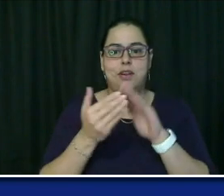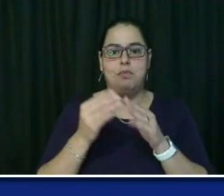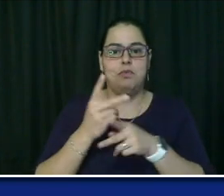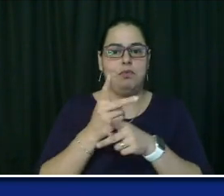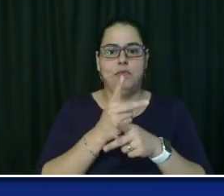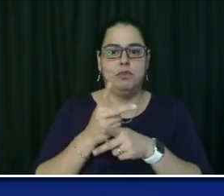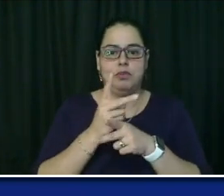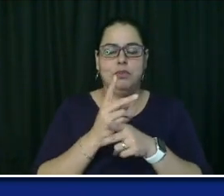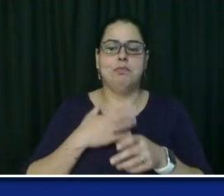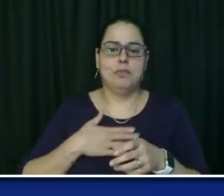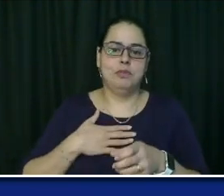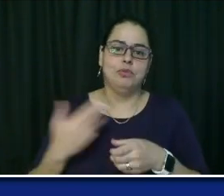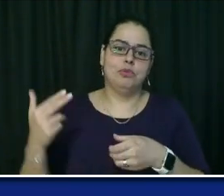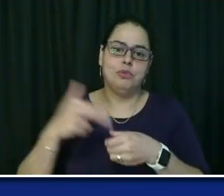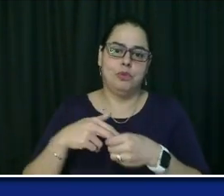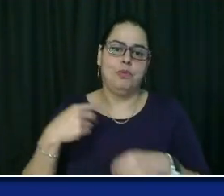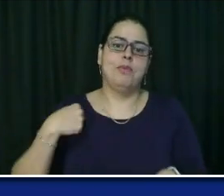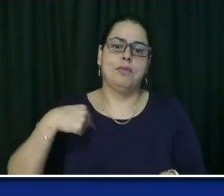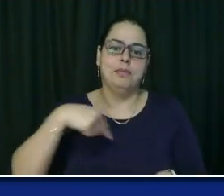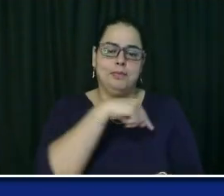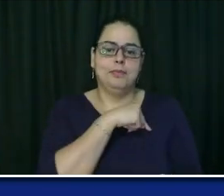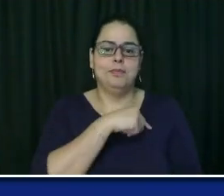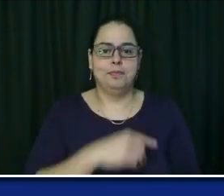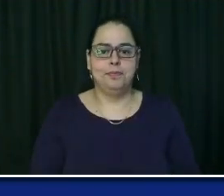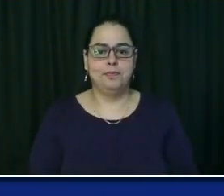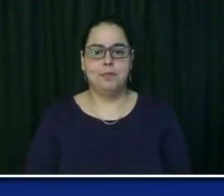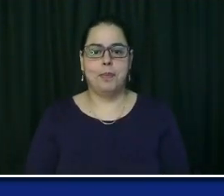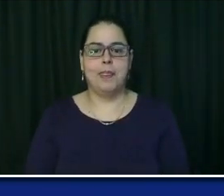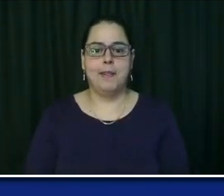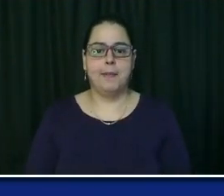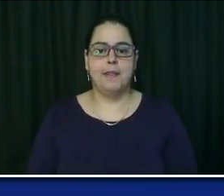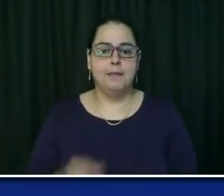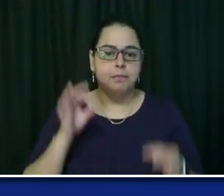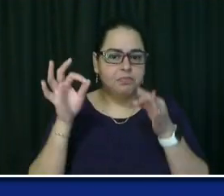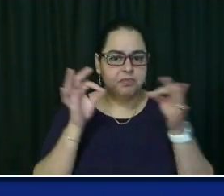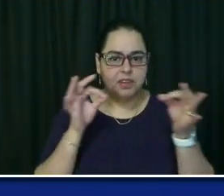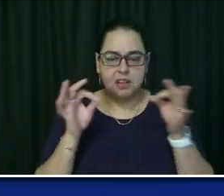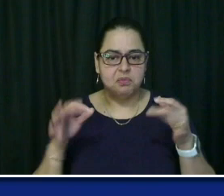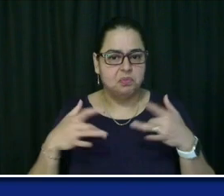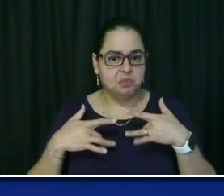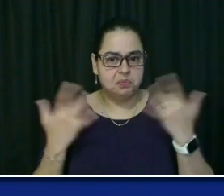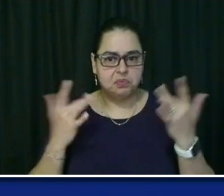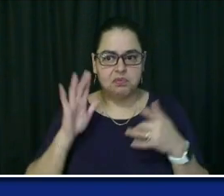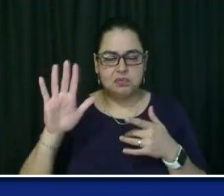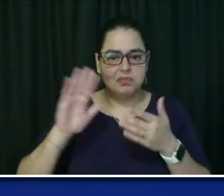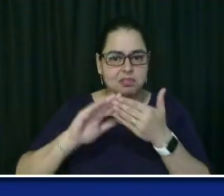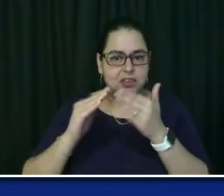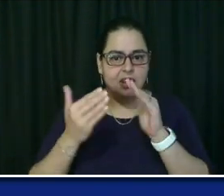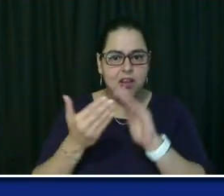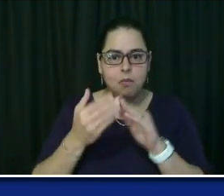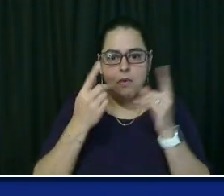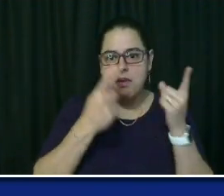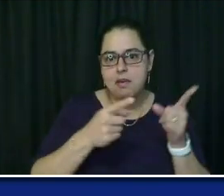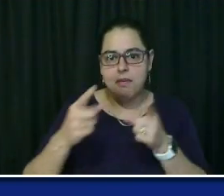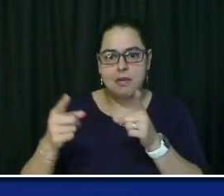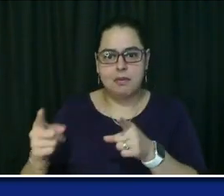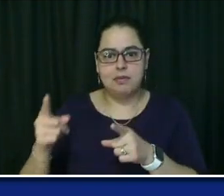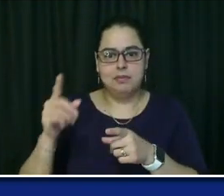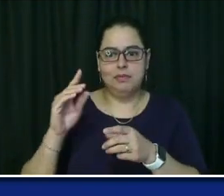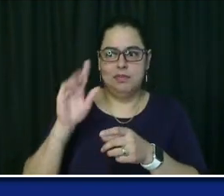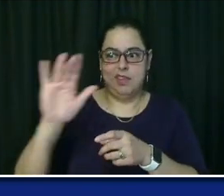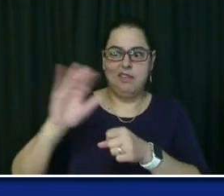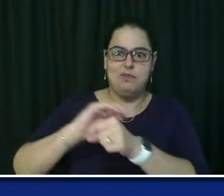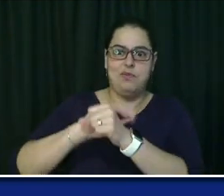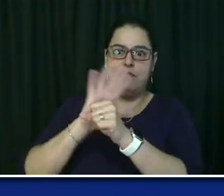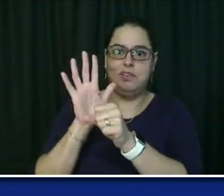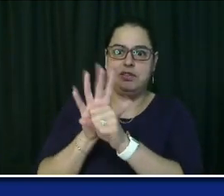in Westchester County. Each one is a bit different. Each one has its own flavor. And as we've dealt with the COVID outbreak, each of them have had to rise